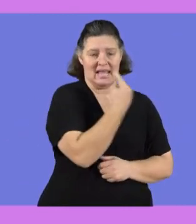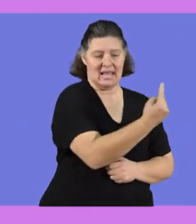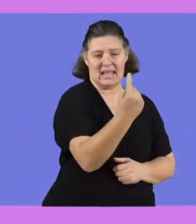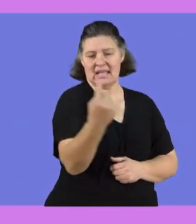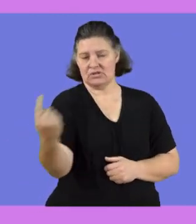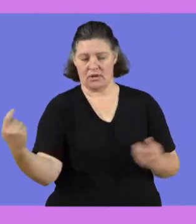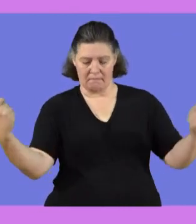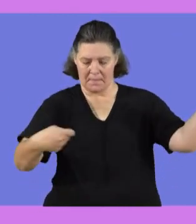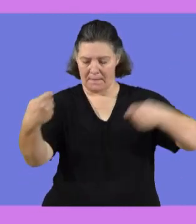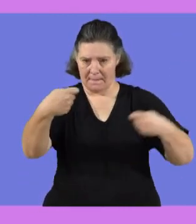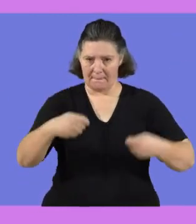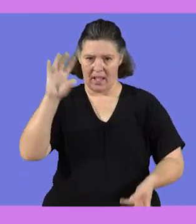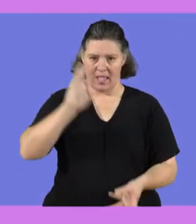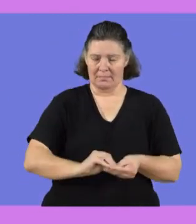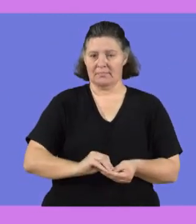120.